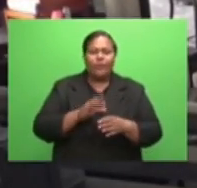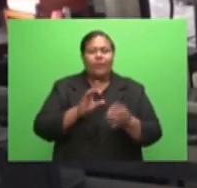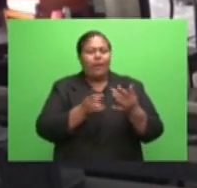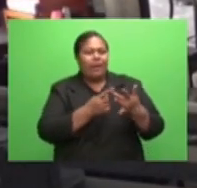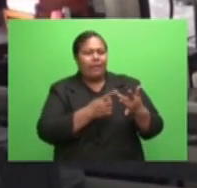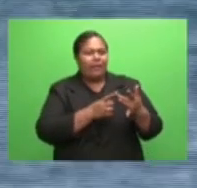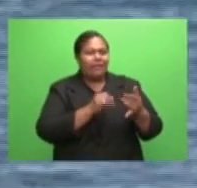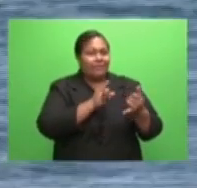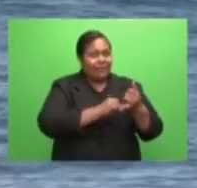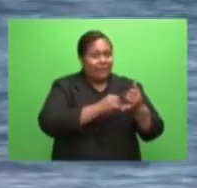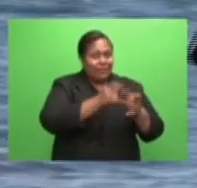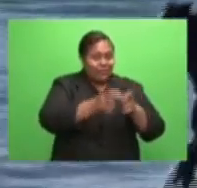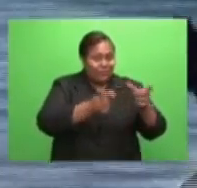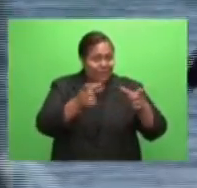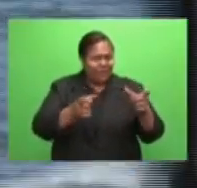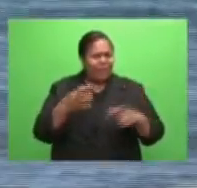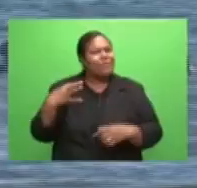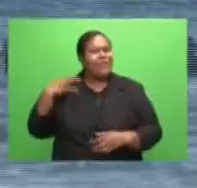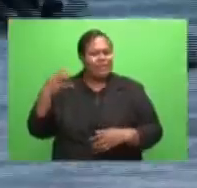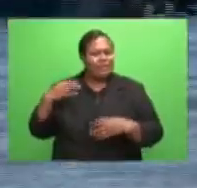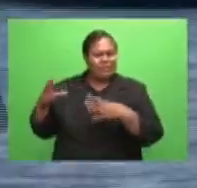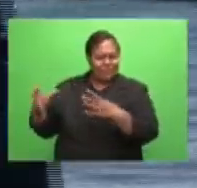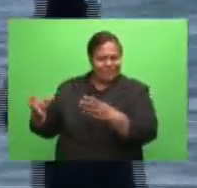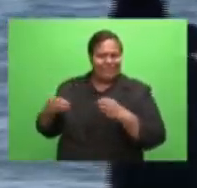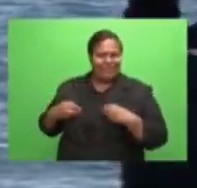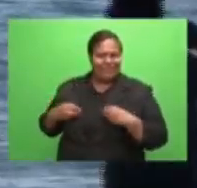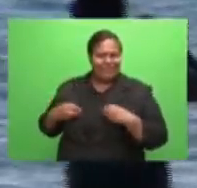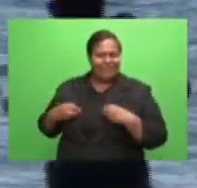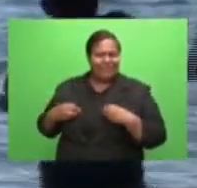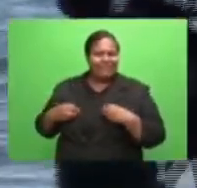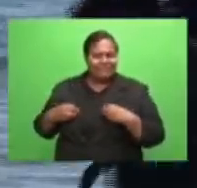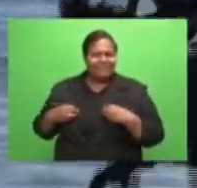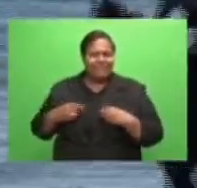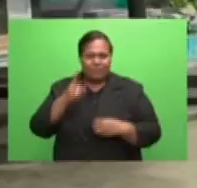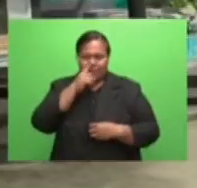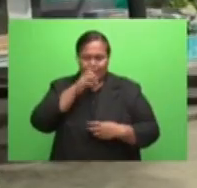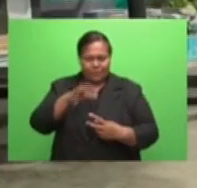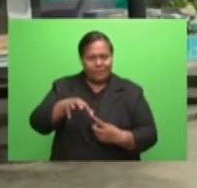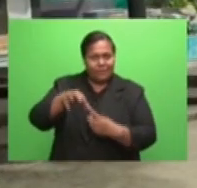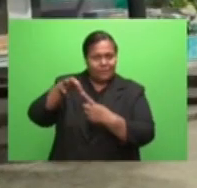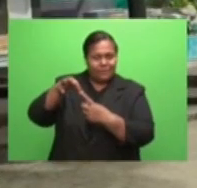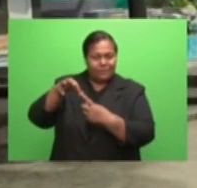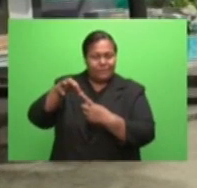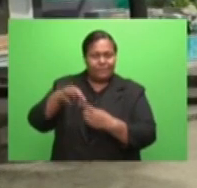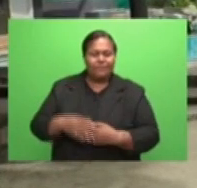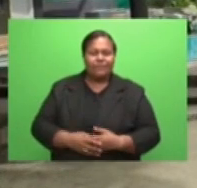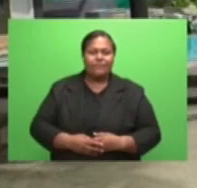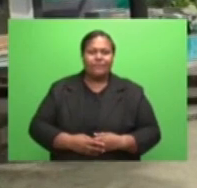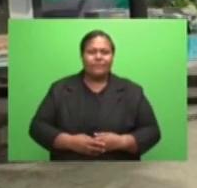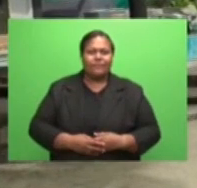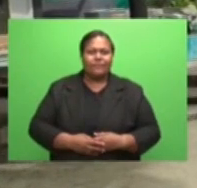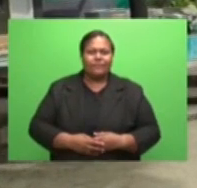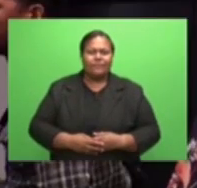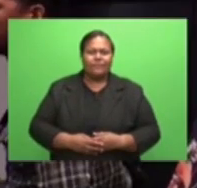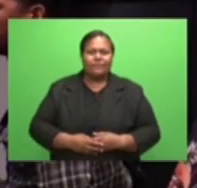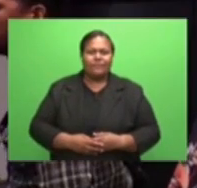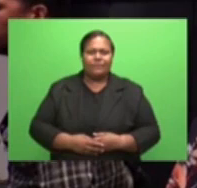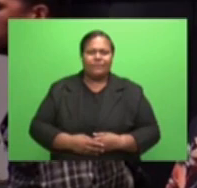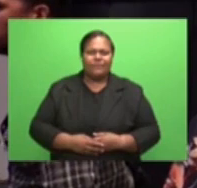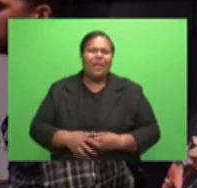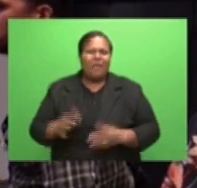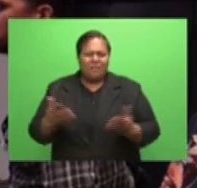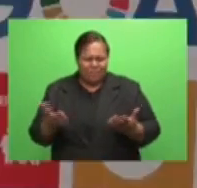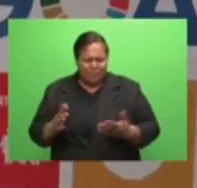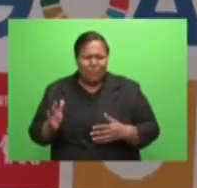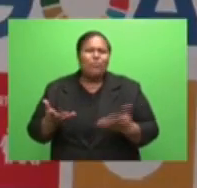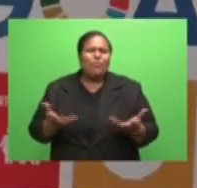be applications that will come through and people will be selected based on where they think that those skills will be